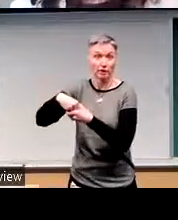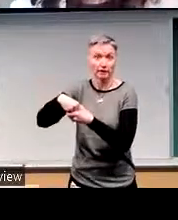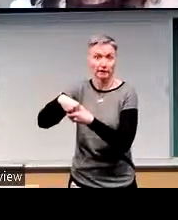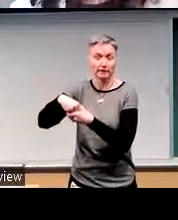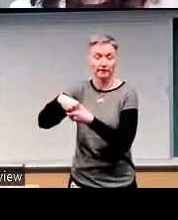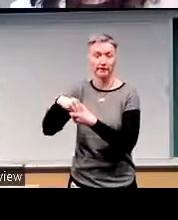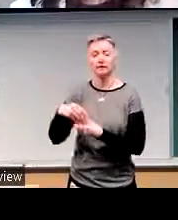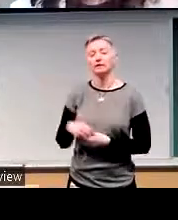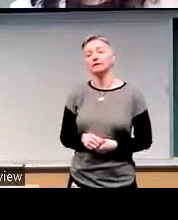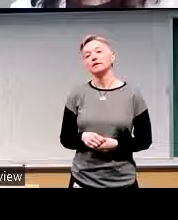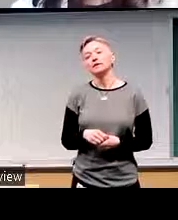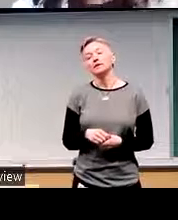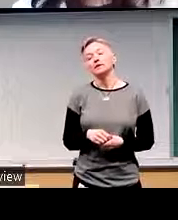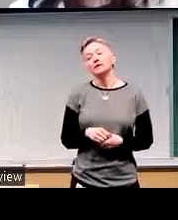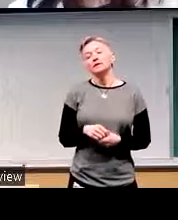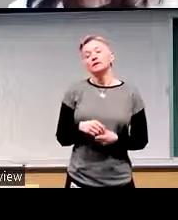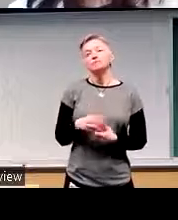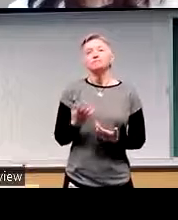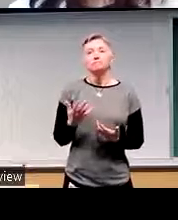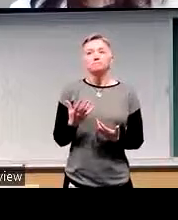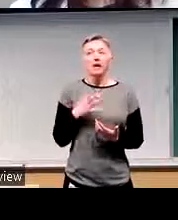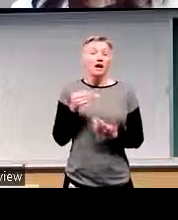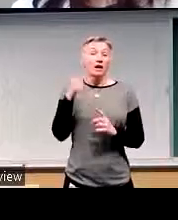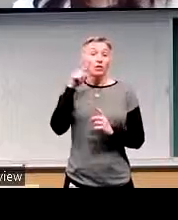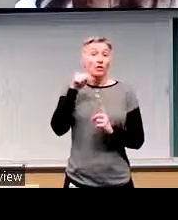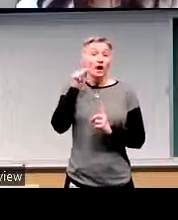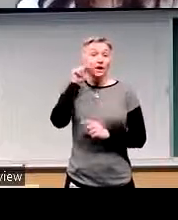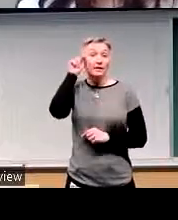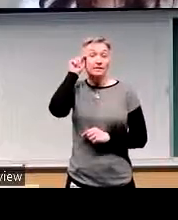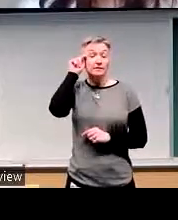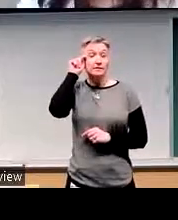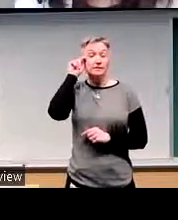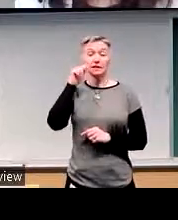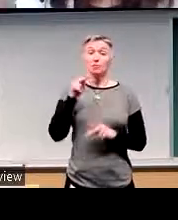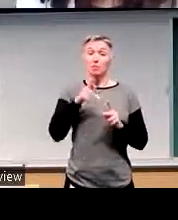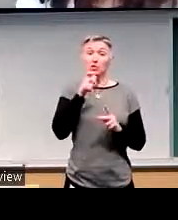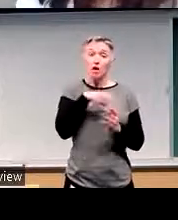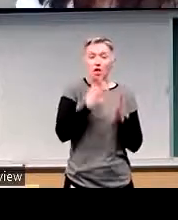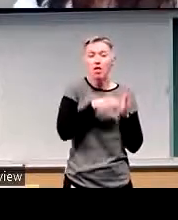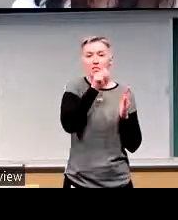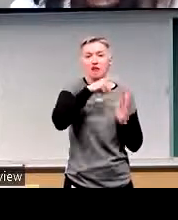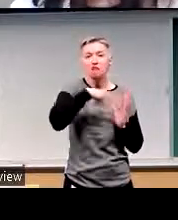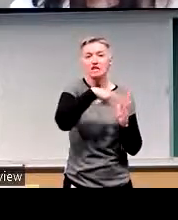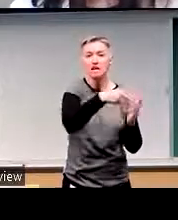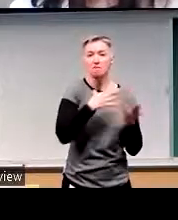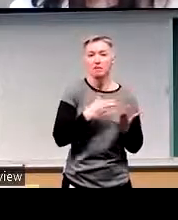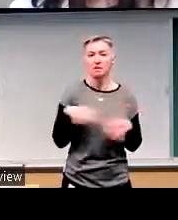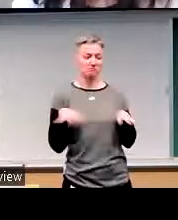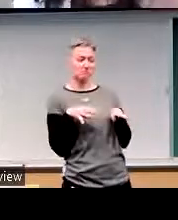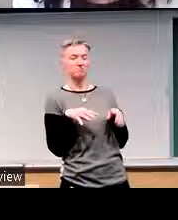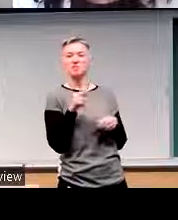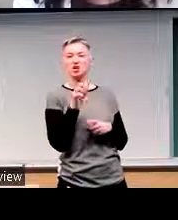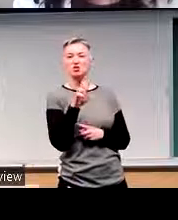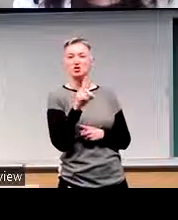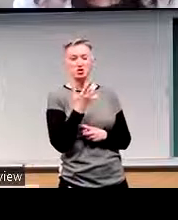And also, especially in adolescence, avid readers may seem nerdy and may